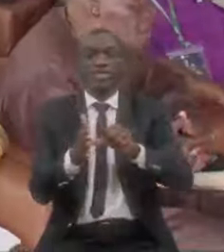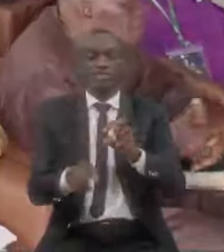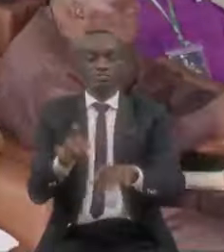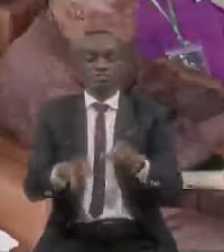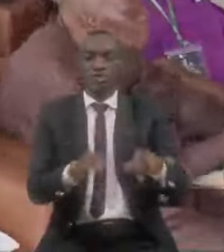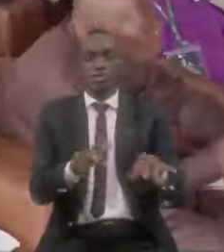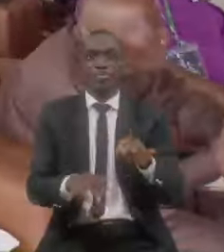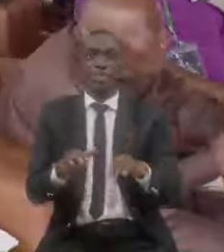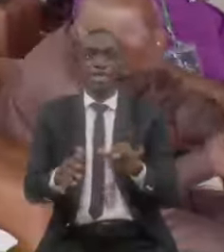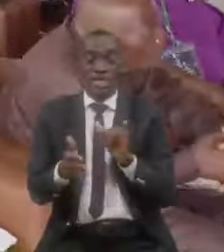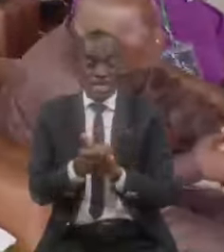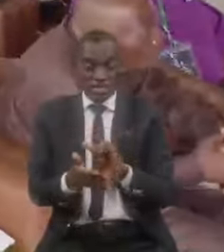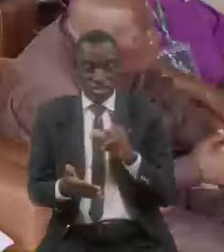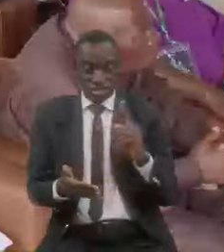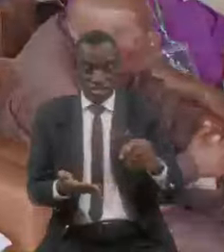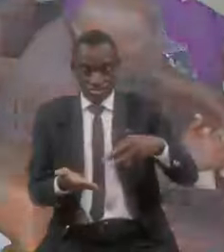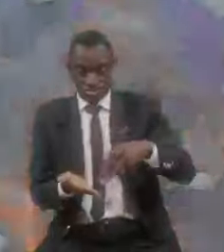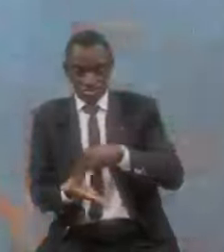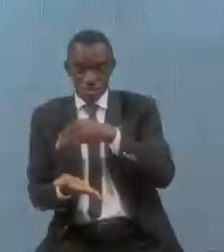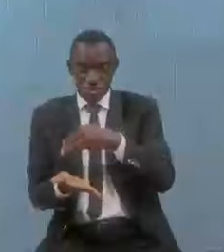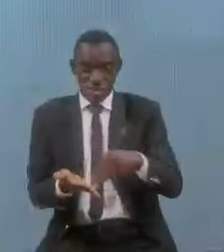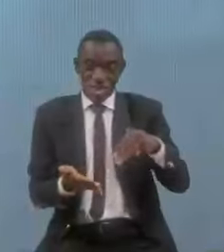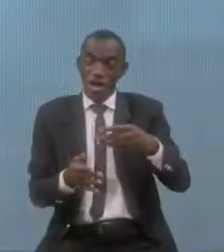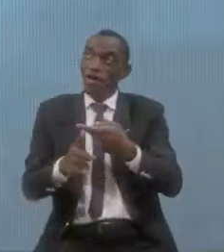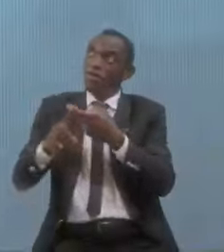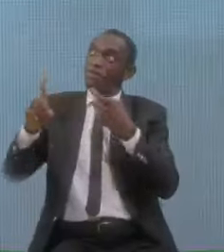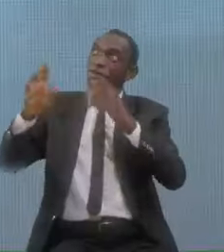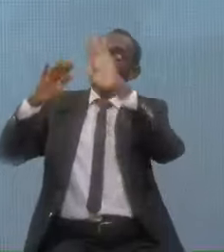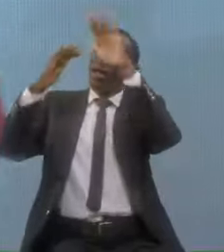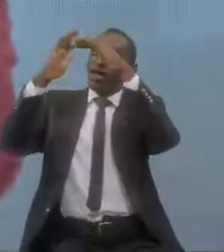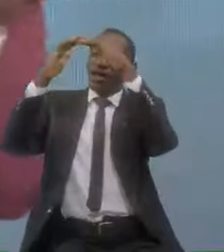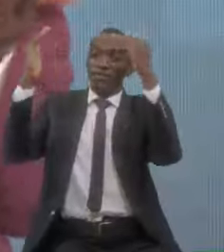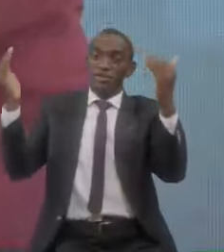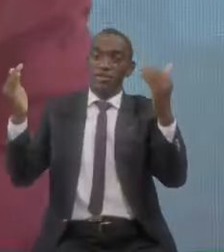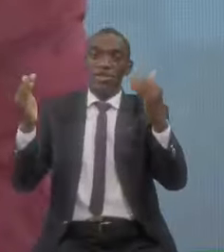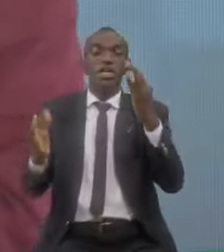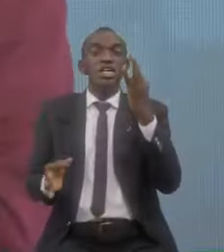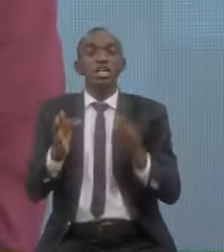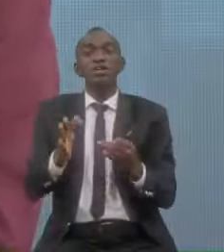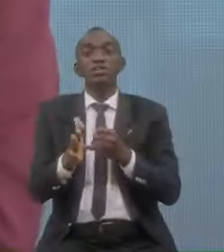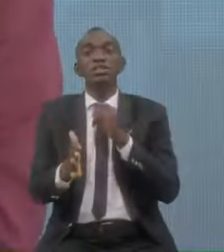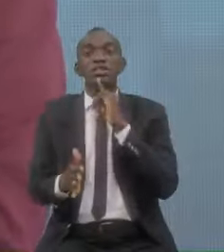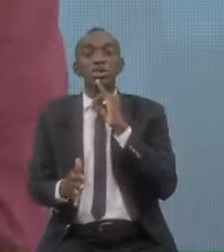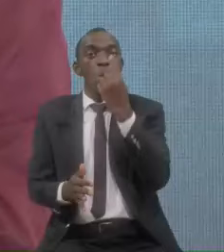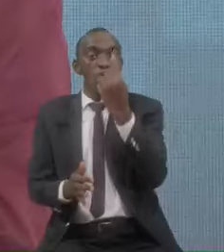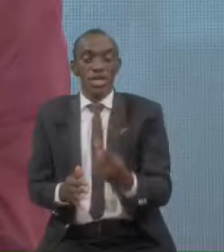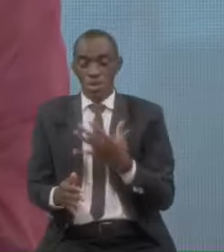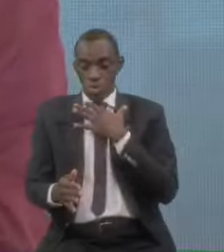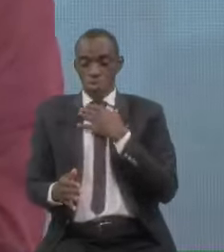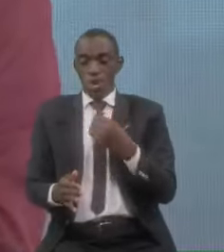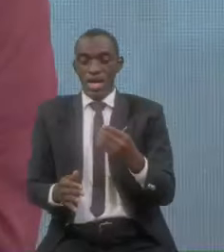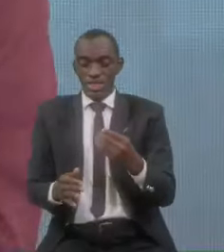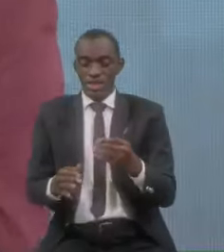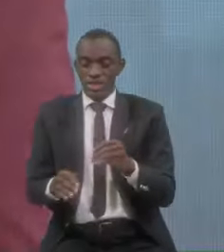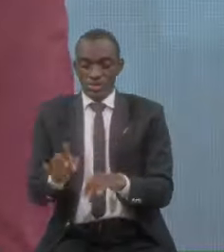That music originating from heaven, if it's only the white keys, you'll not be able